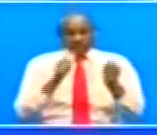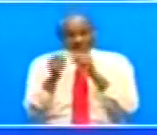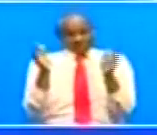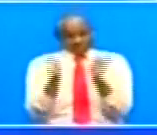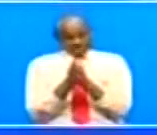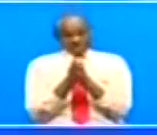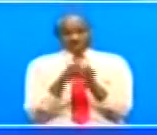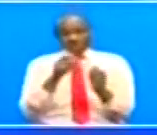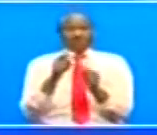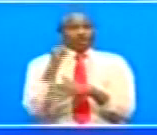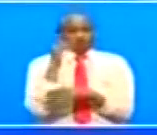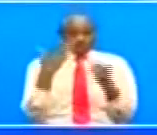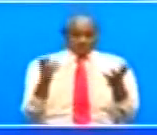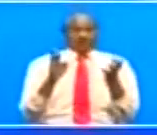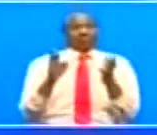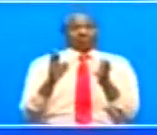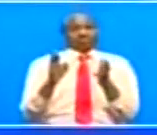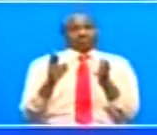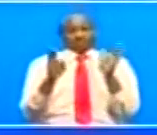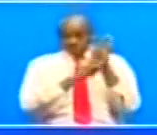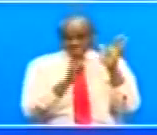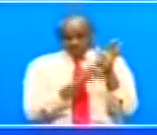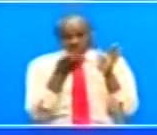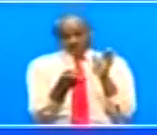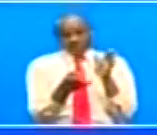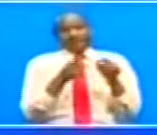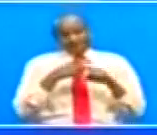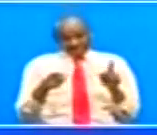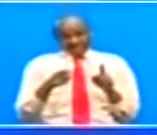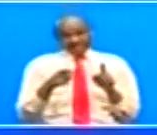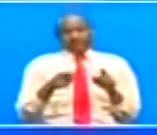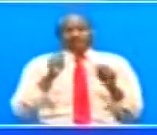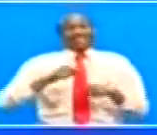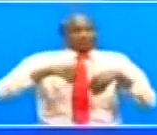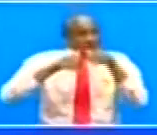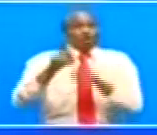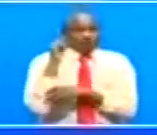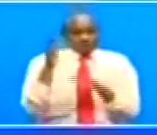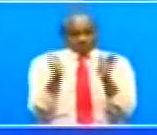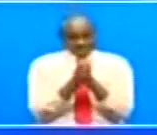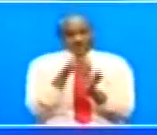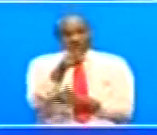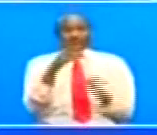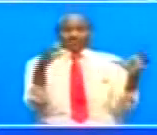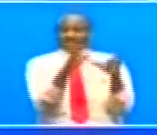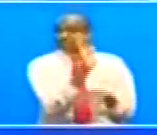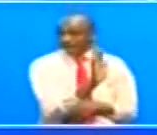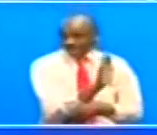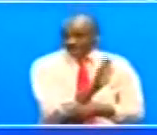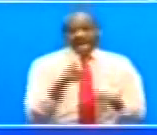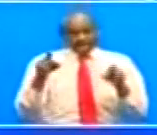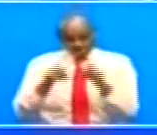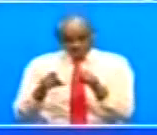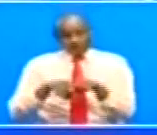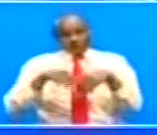within the laws and regulations, but should contest within the laws and regulations of his party, as well as